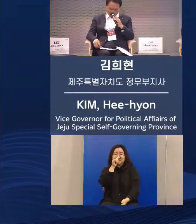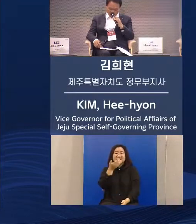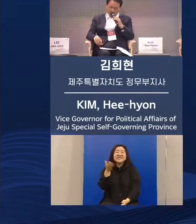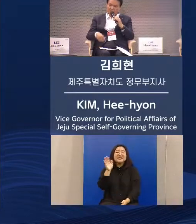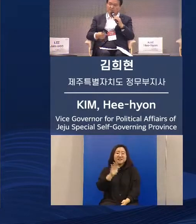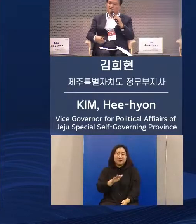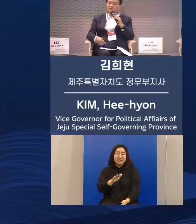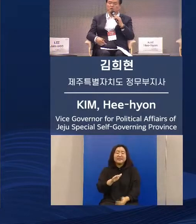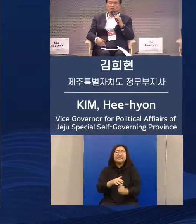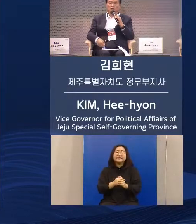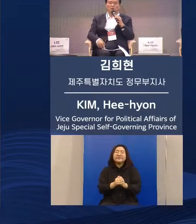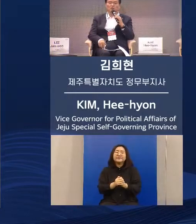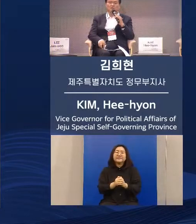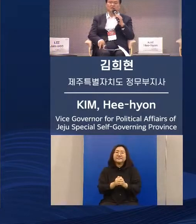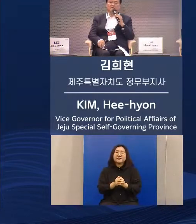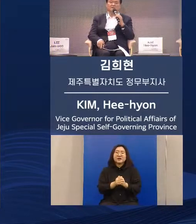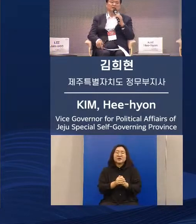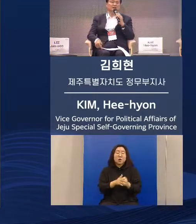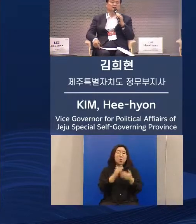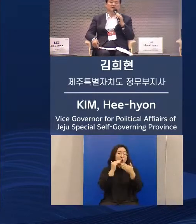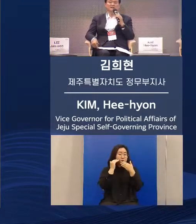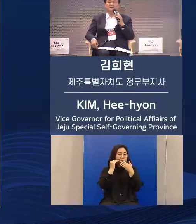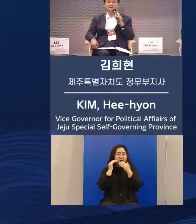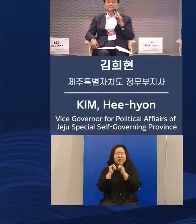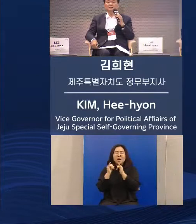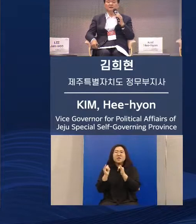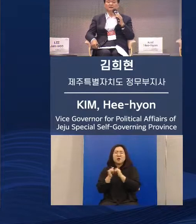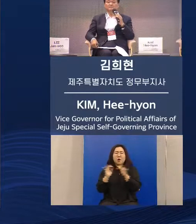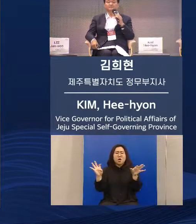we've witnessed some issues.